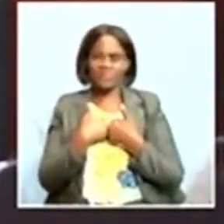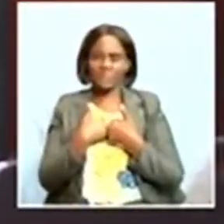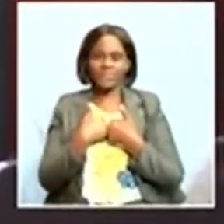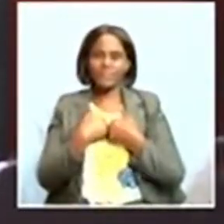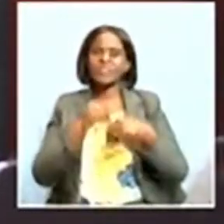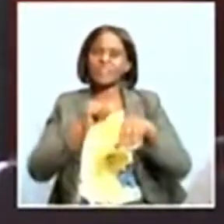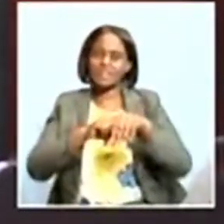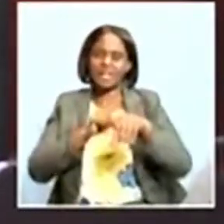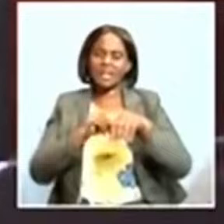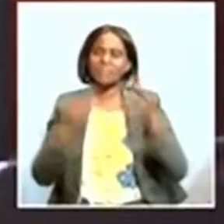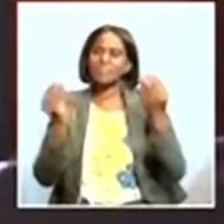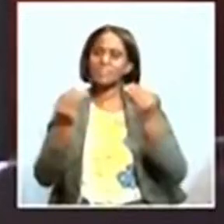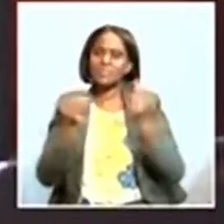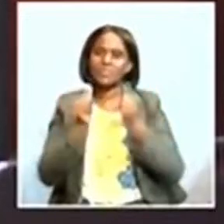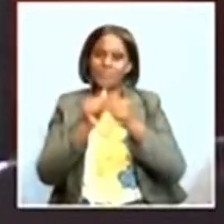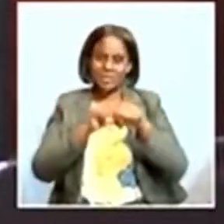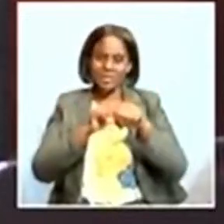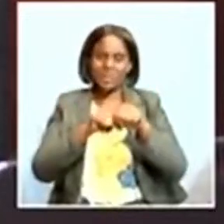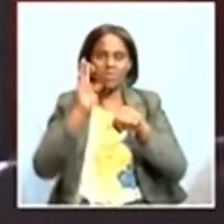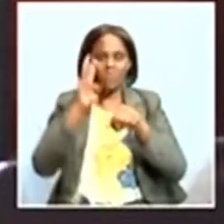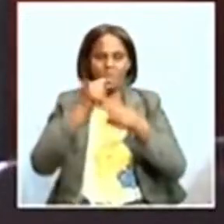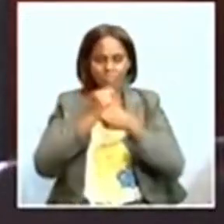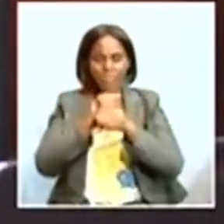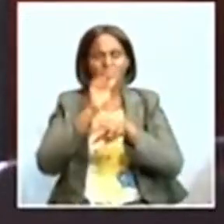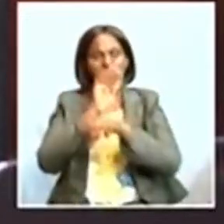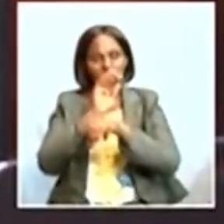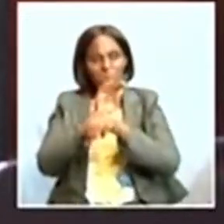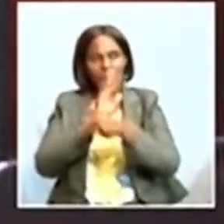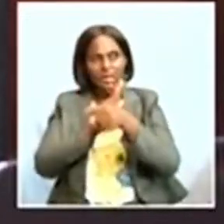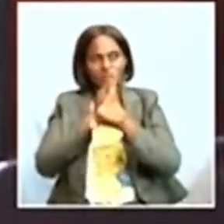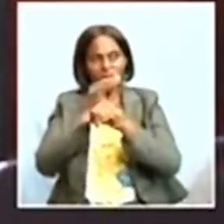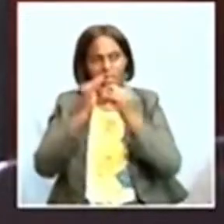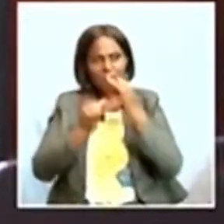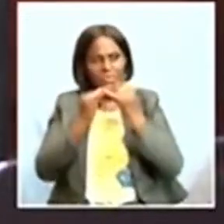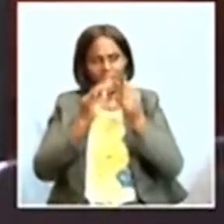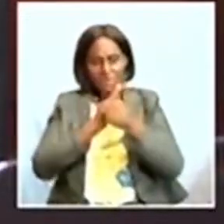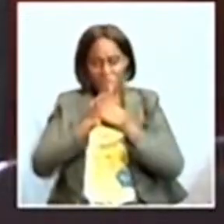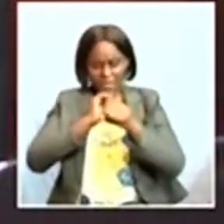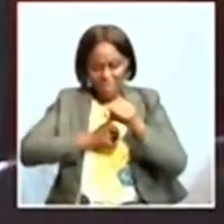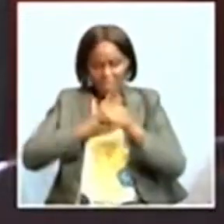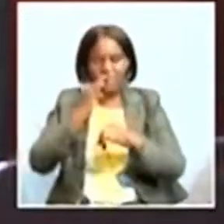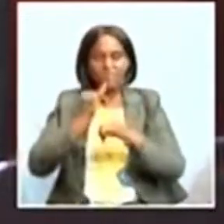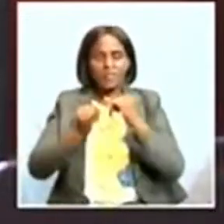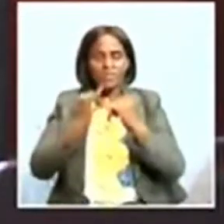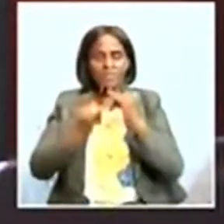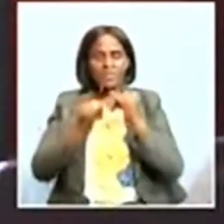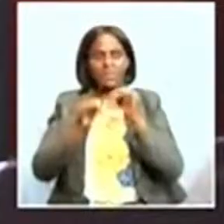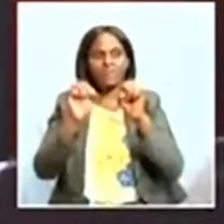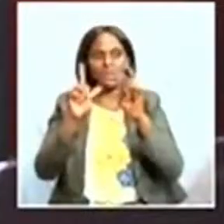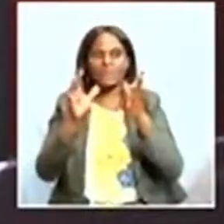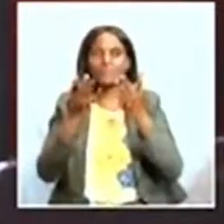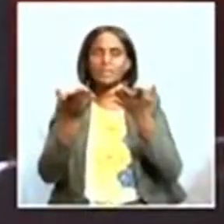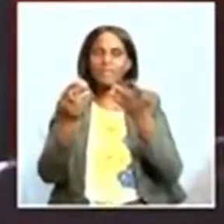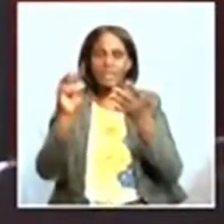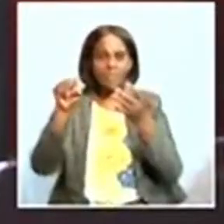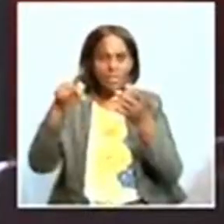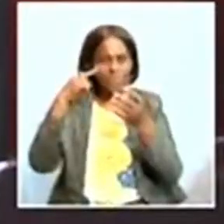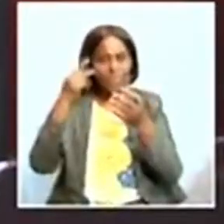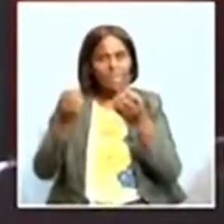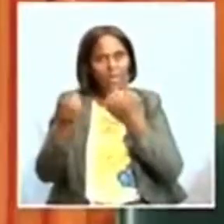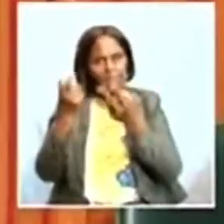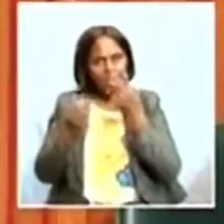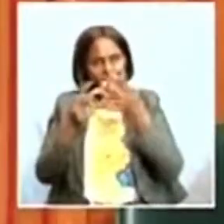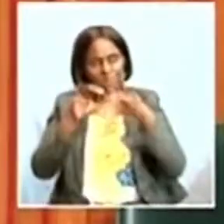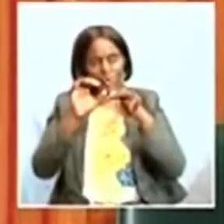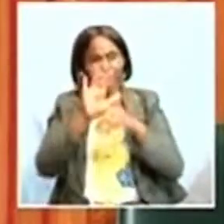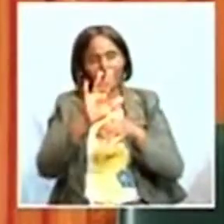of time. So I'll make a comment at the end when we are finished. Okay, so honorable member for Kabwata,